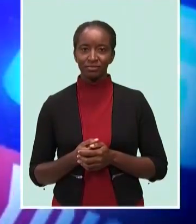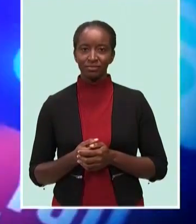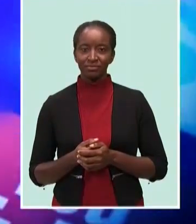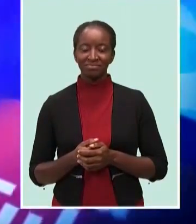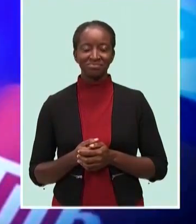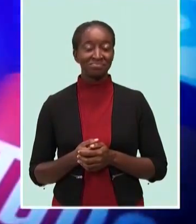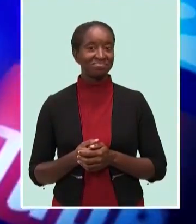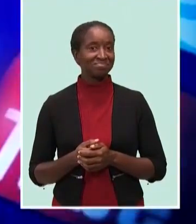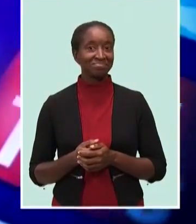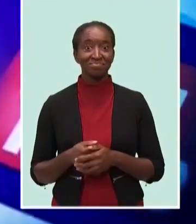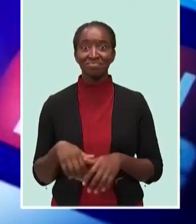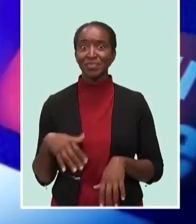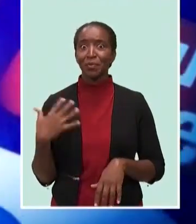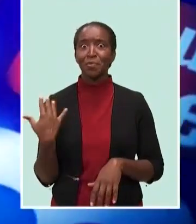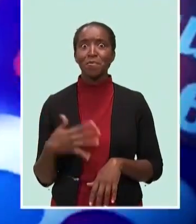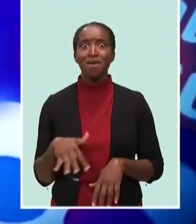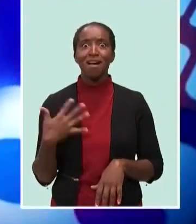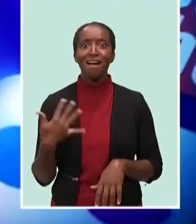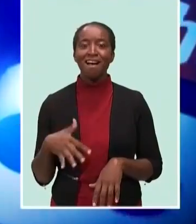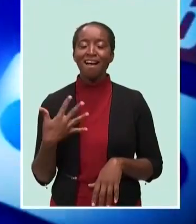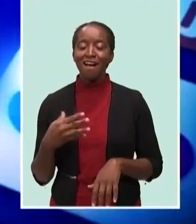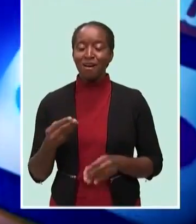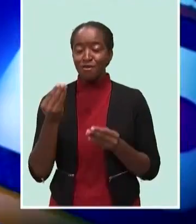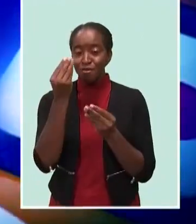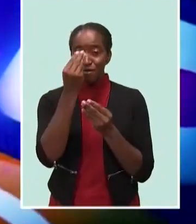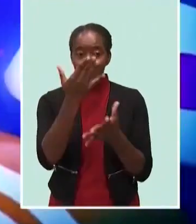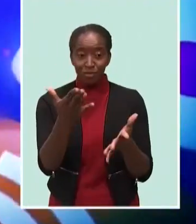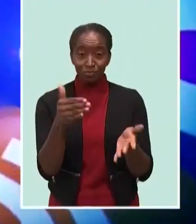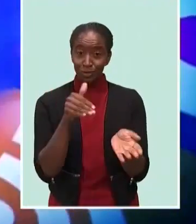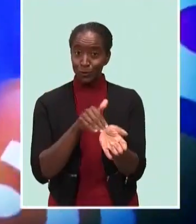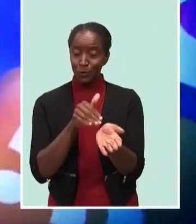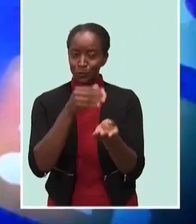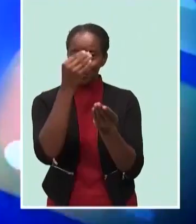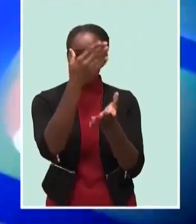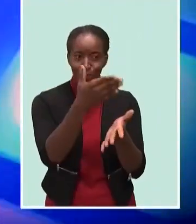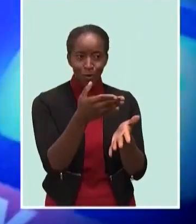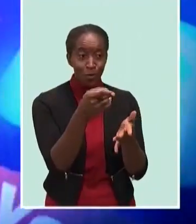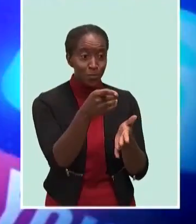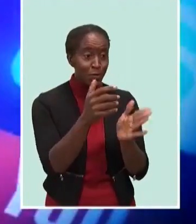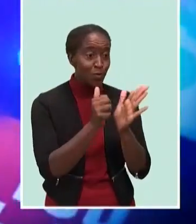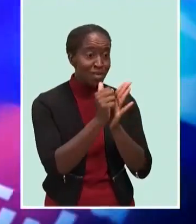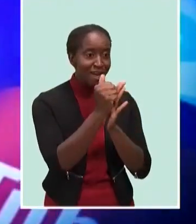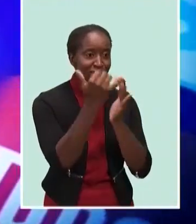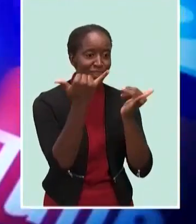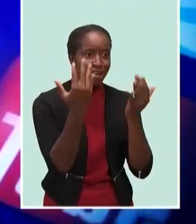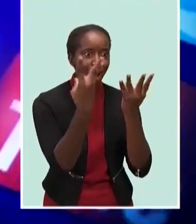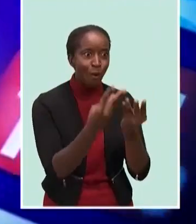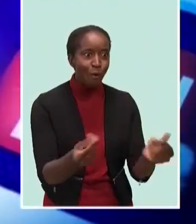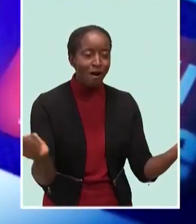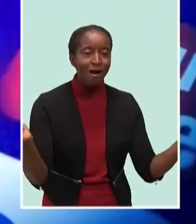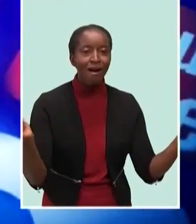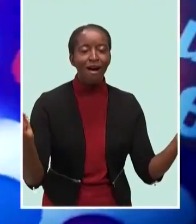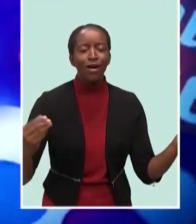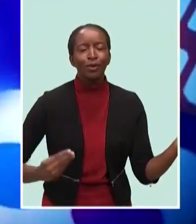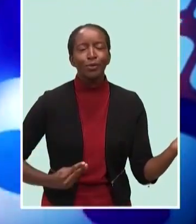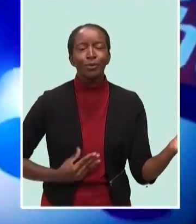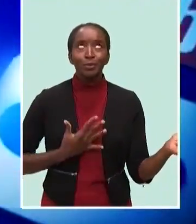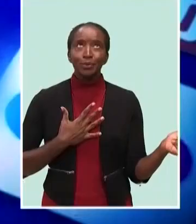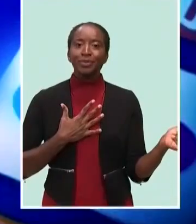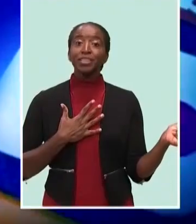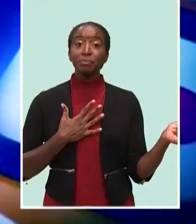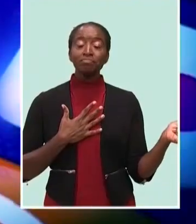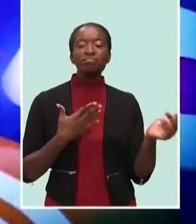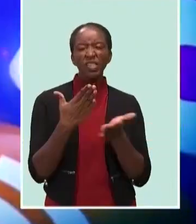I can only imagine that must be an amazing feeling. Well, it's become a tradition in some hospitals for patients to ring a special